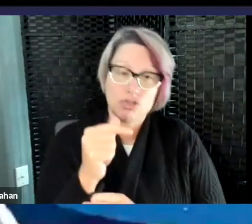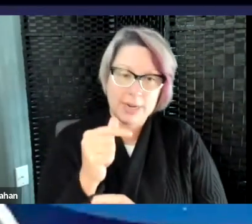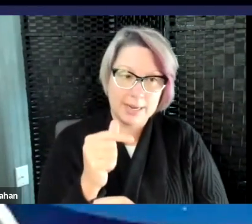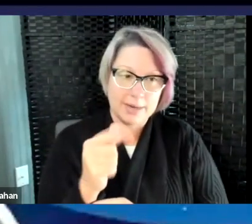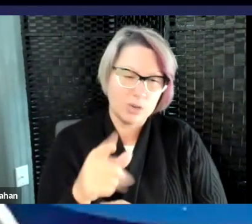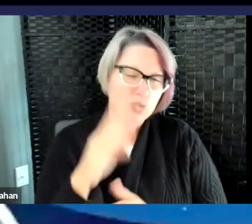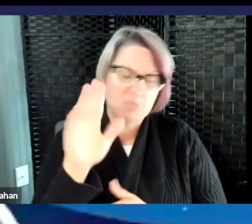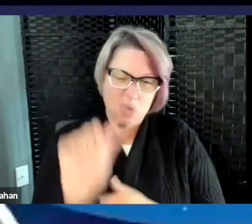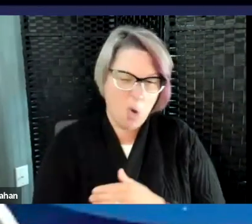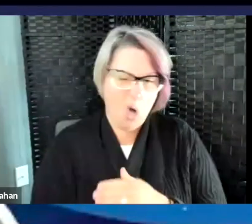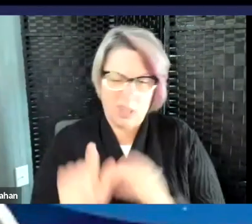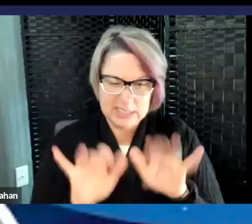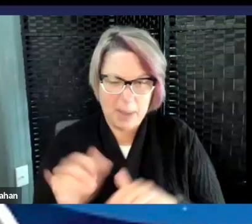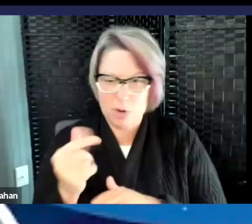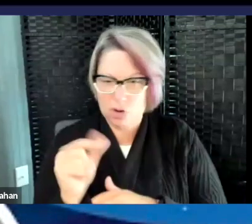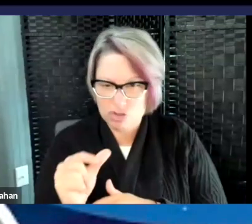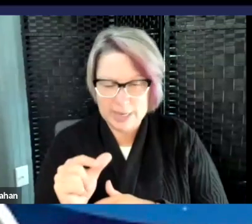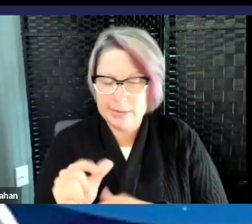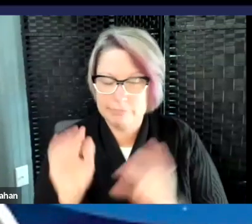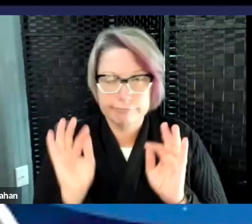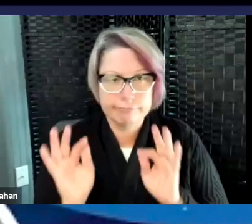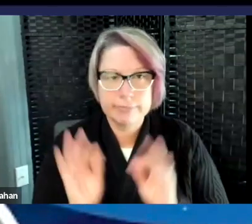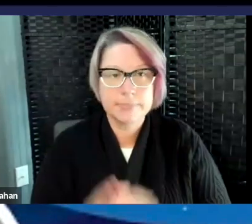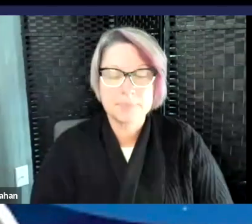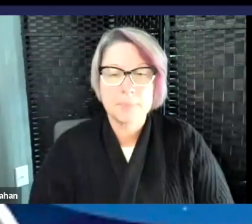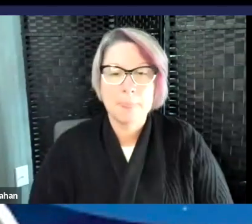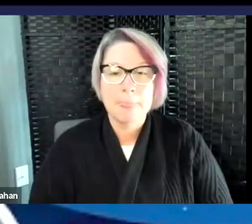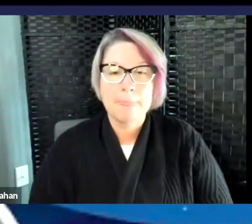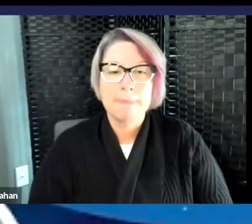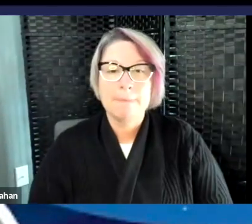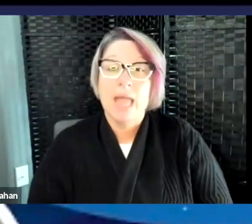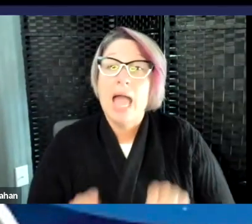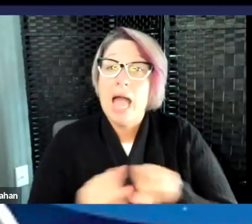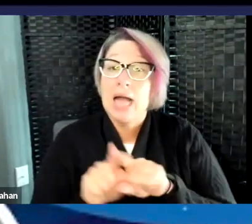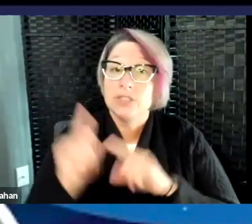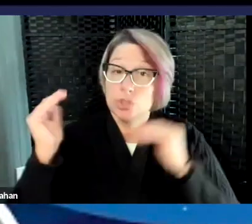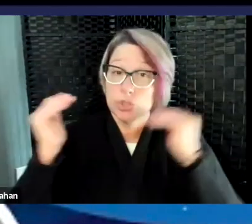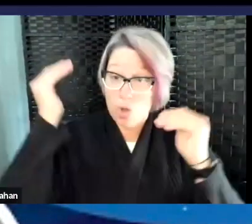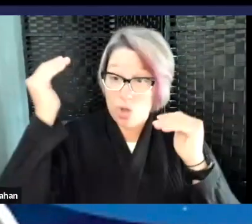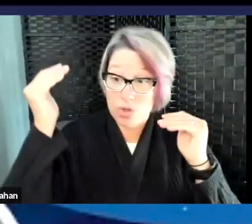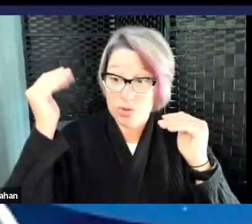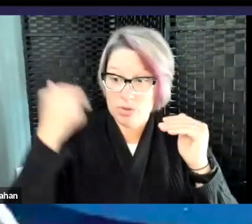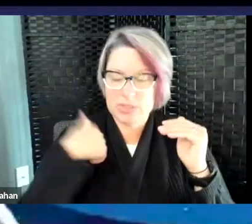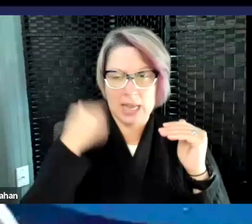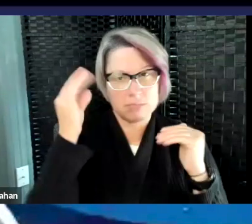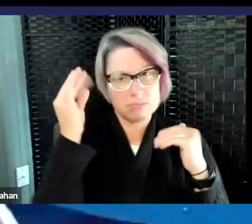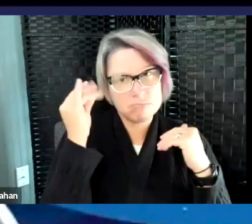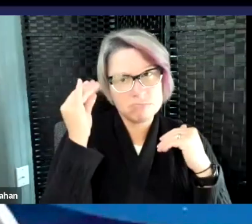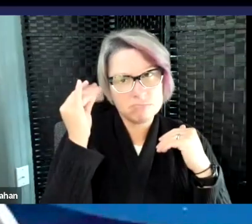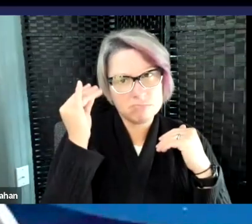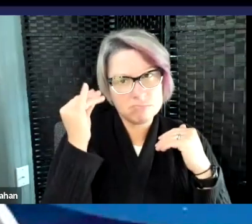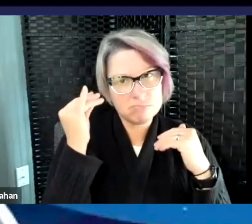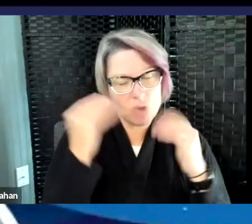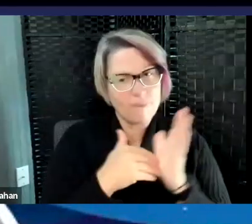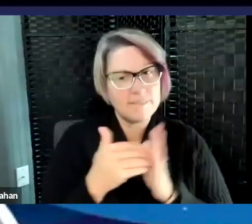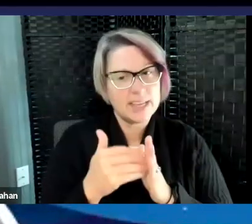green, so you know this. I love it. But as an adult, I think about this a lot. It